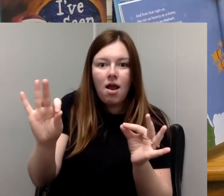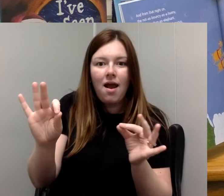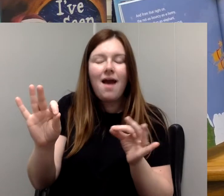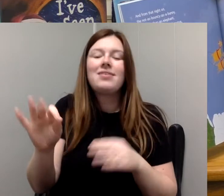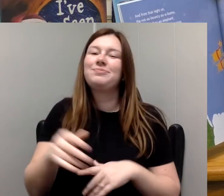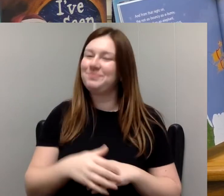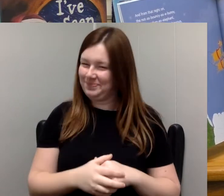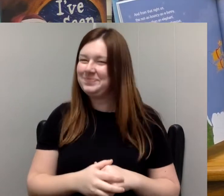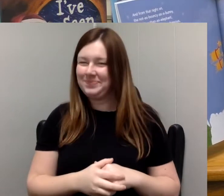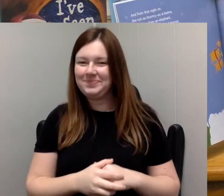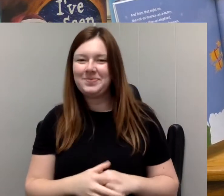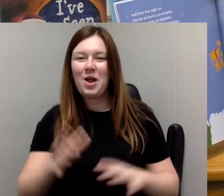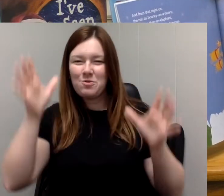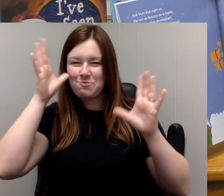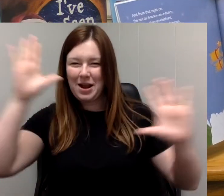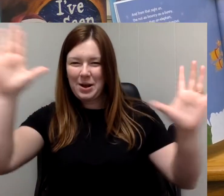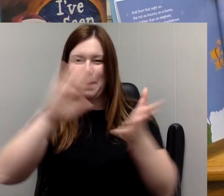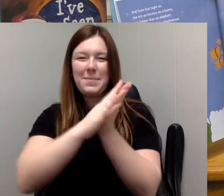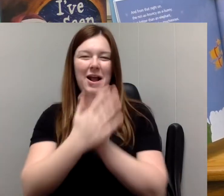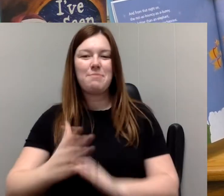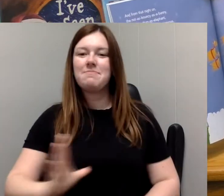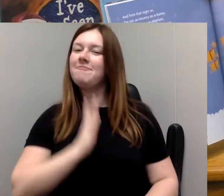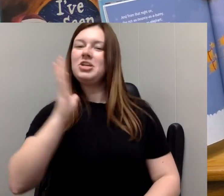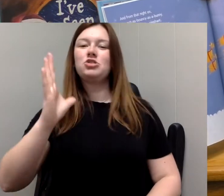Reindeer were hired as the official